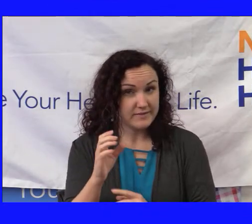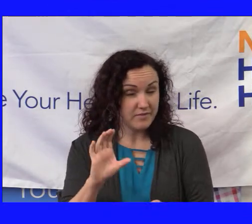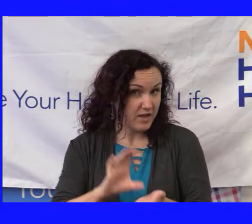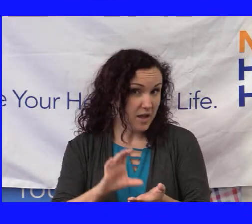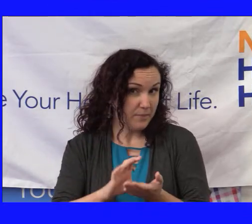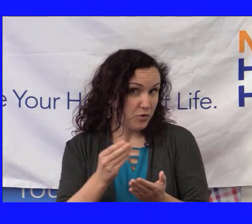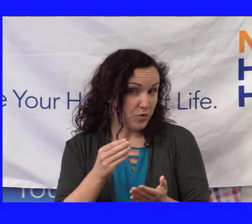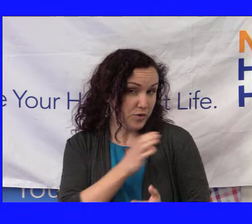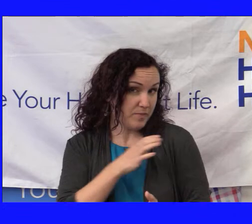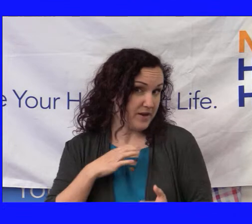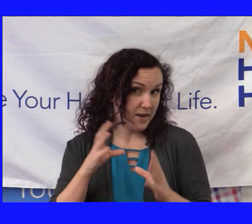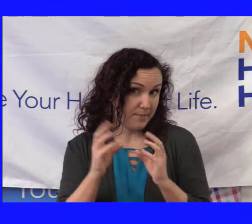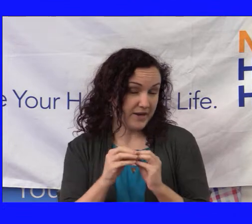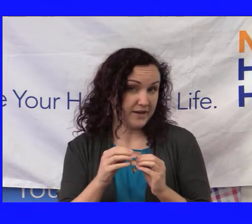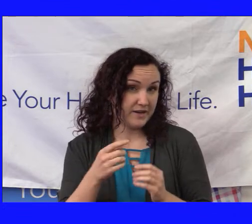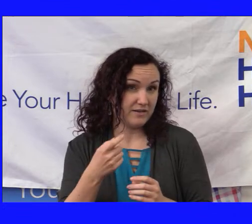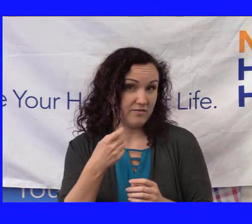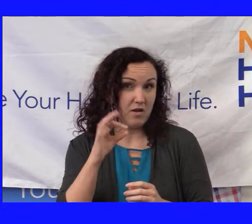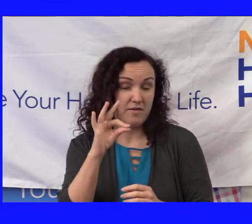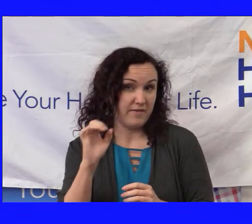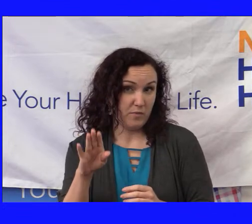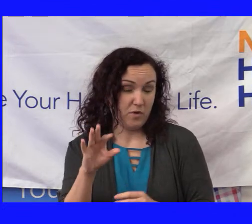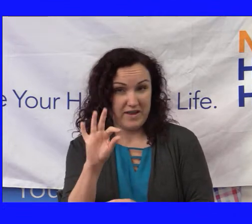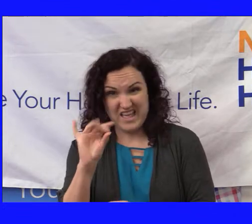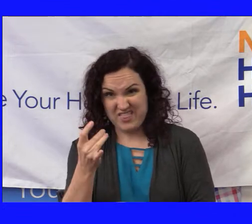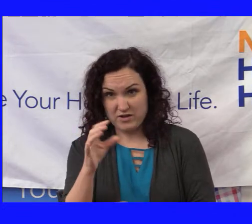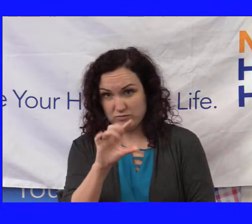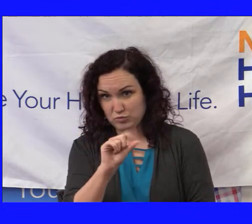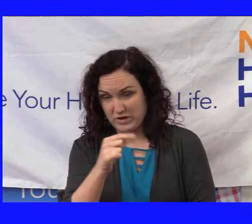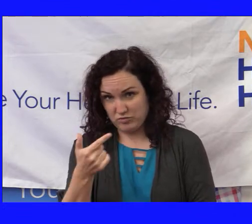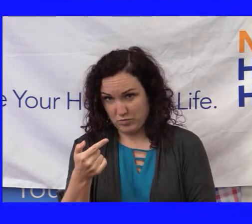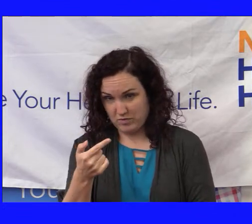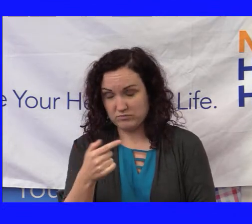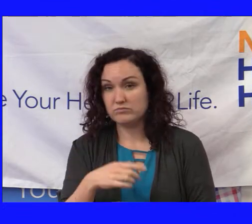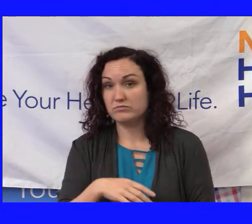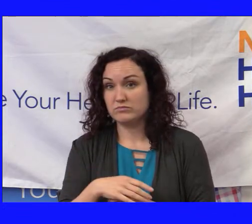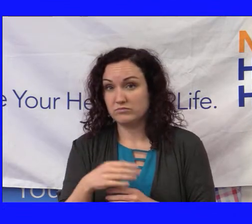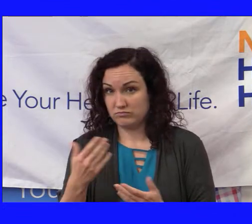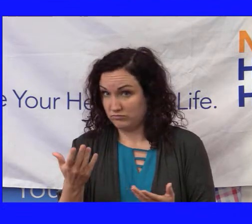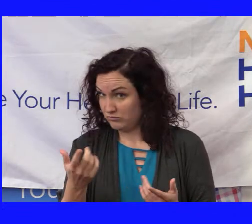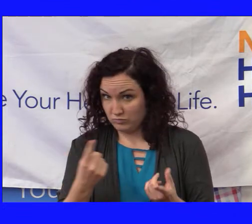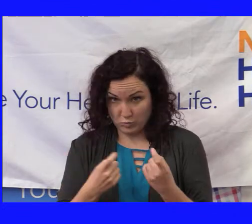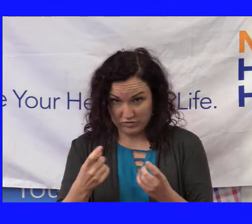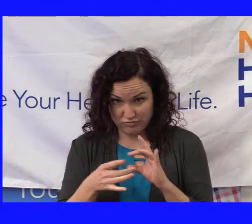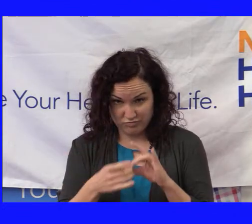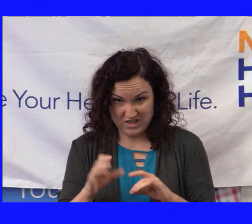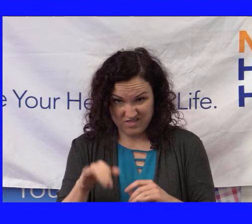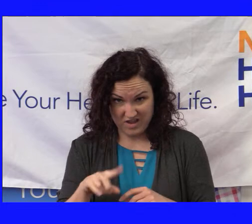meeting held on February 8th, 2021. Is there any questions?